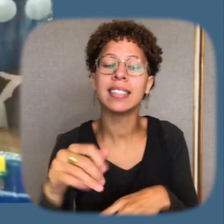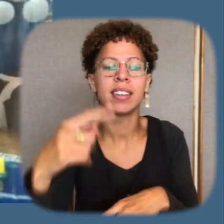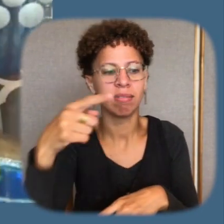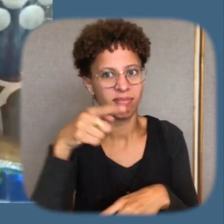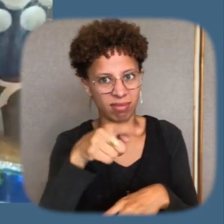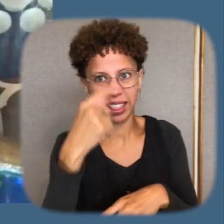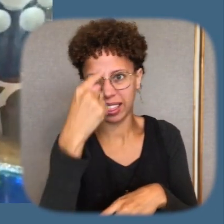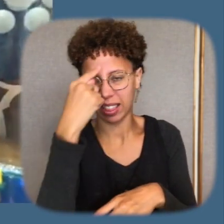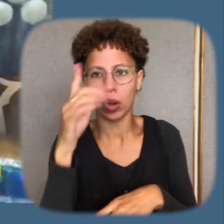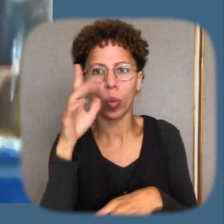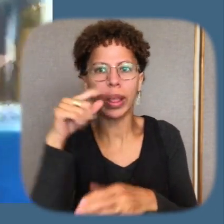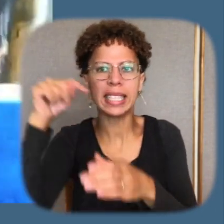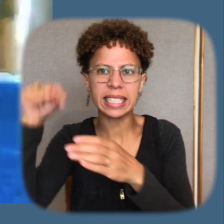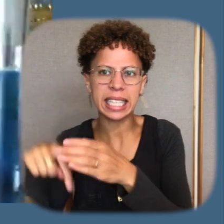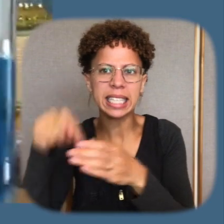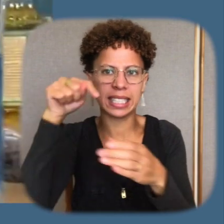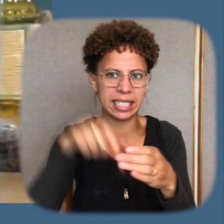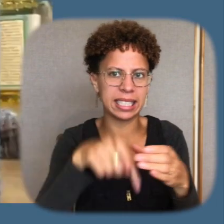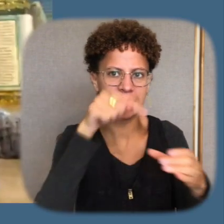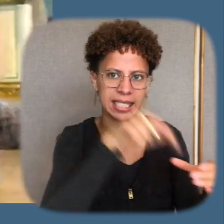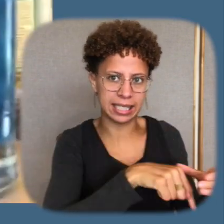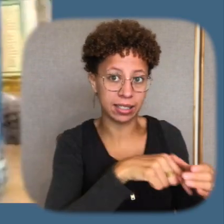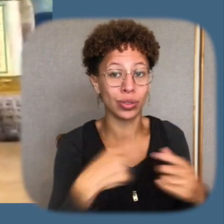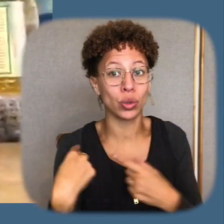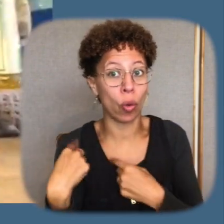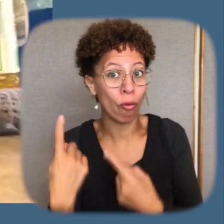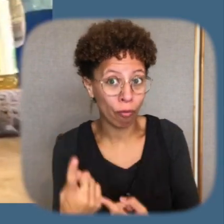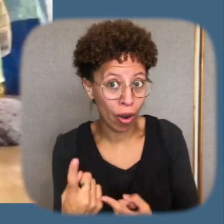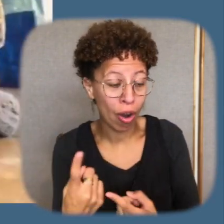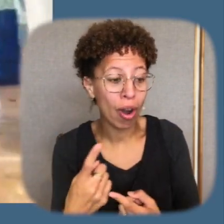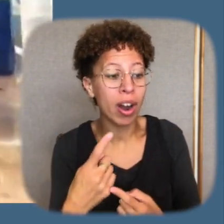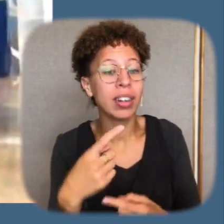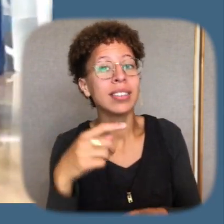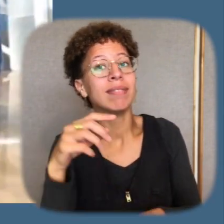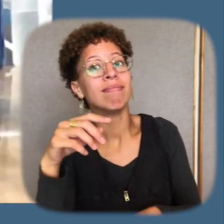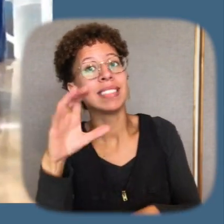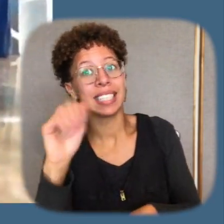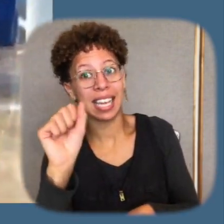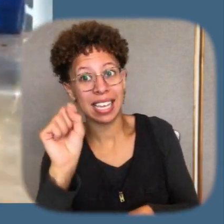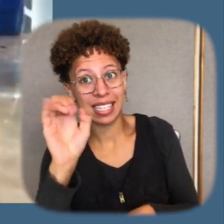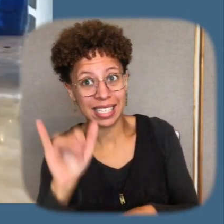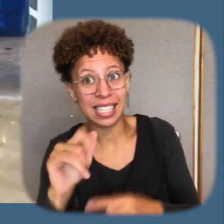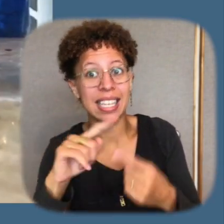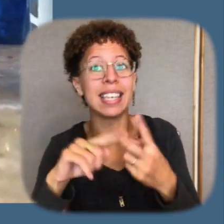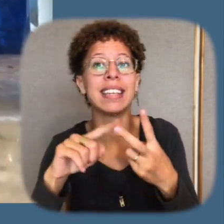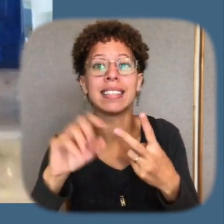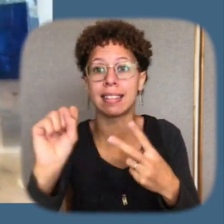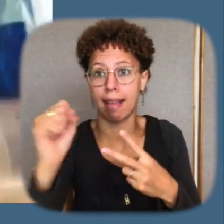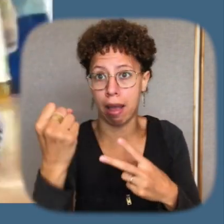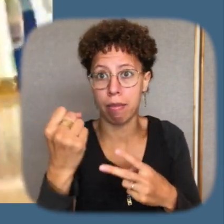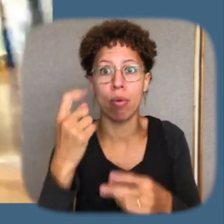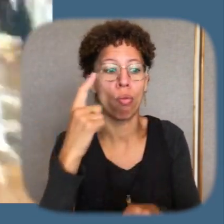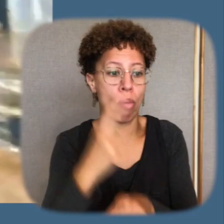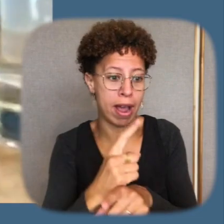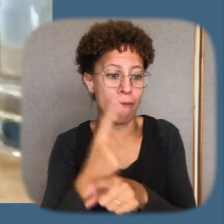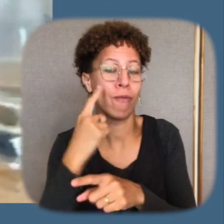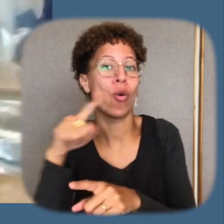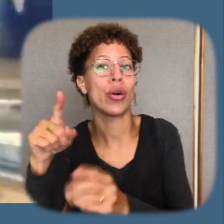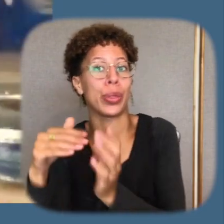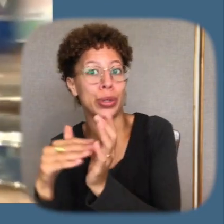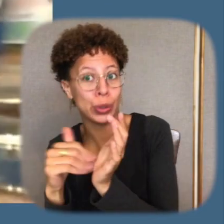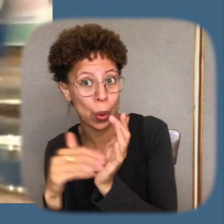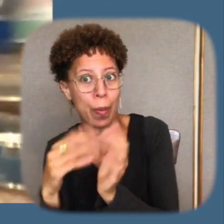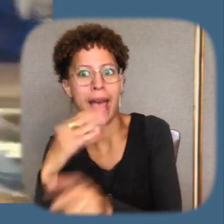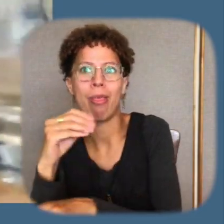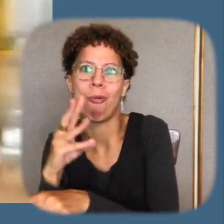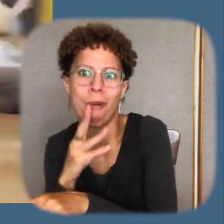sink in all 3. So far, Casey and Simon are both correct because it sunk in the dish soap and it